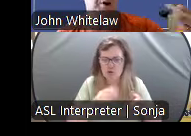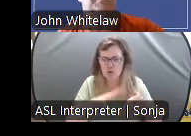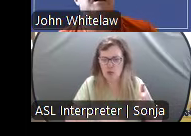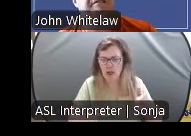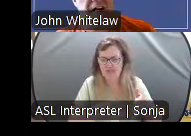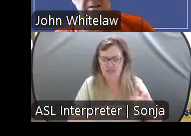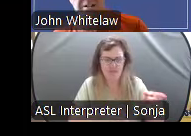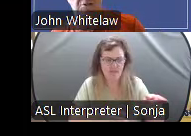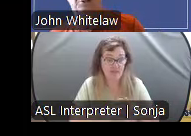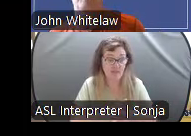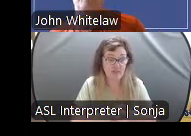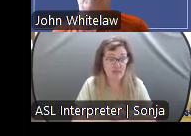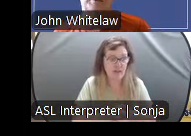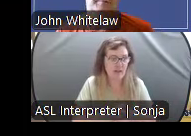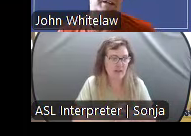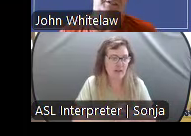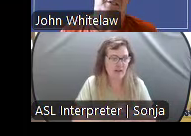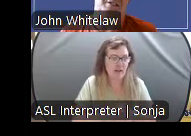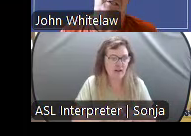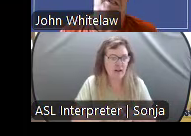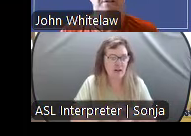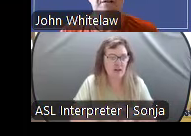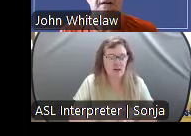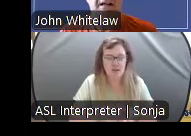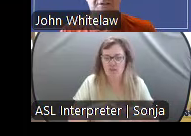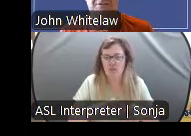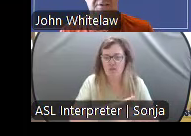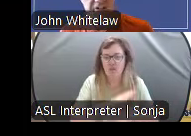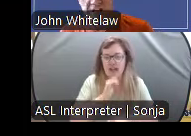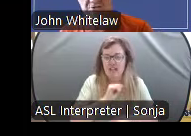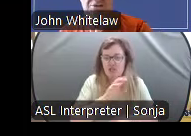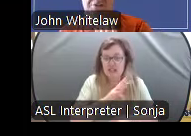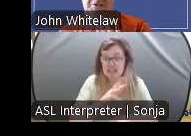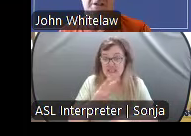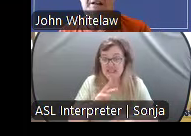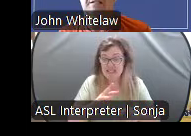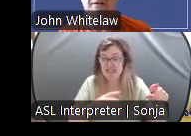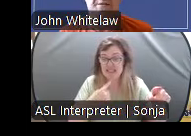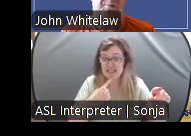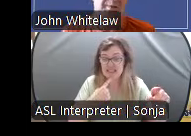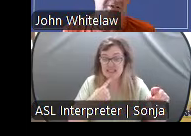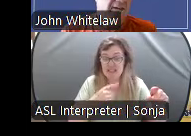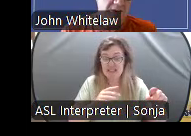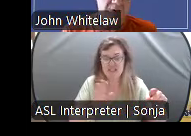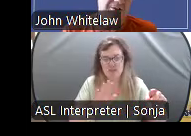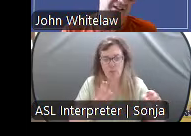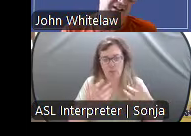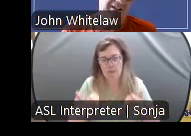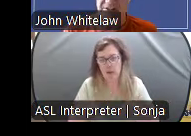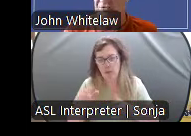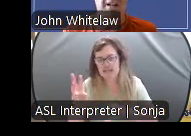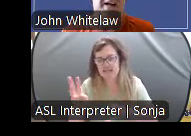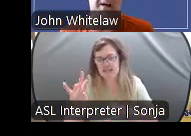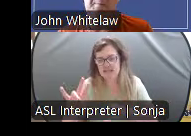people who are retiring now, this assumed full retirement age at 66. And as you can see, it's just it's pretty much almost